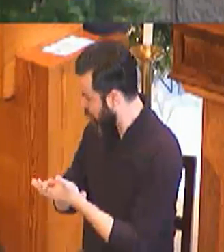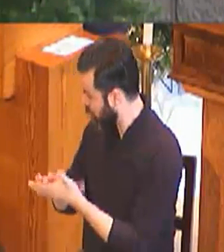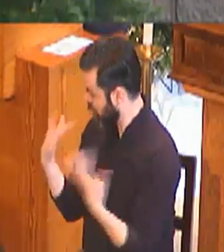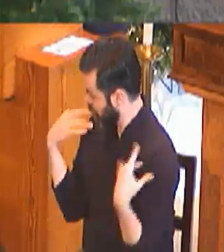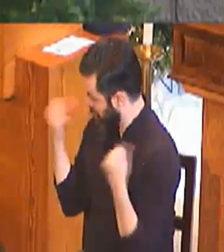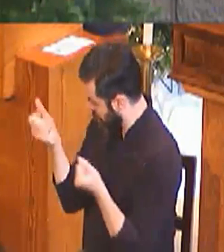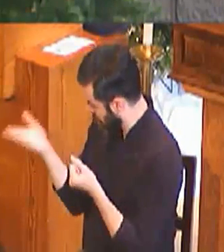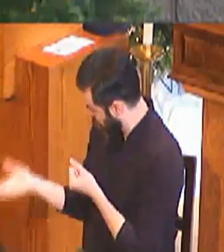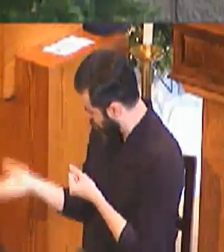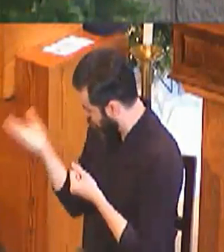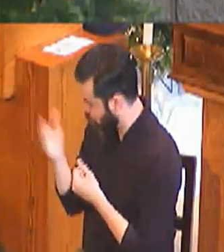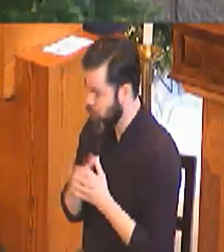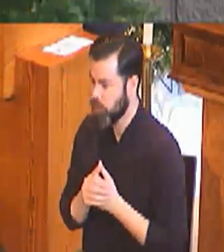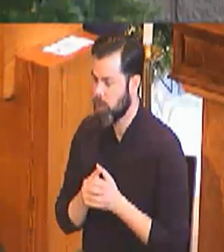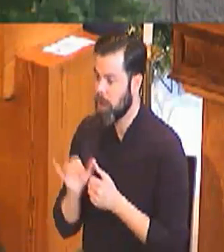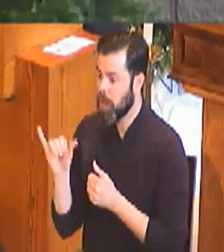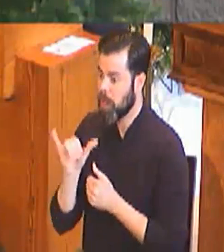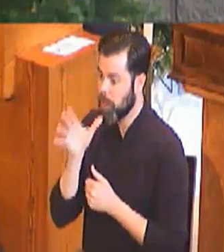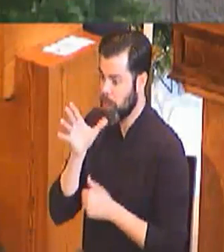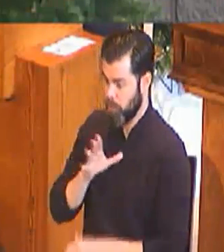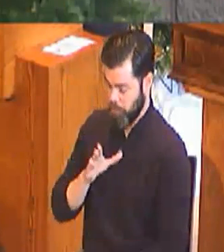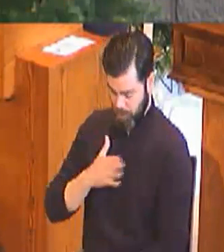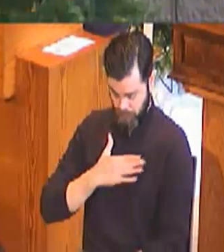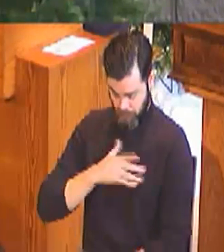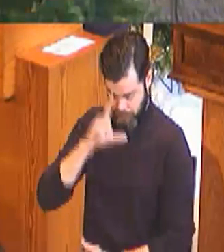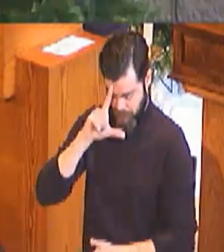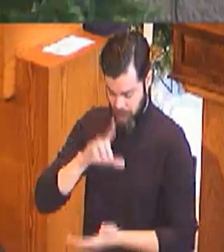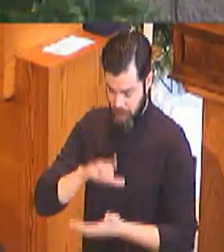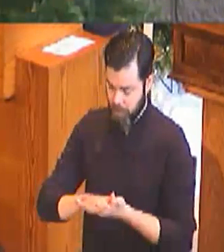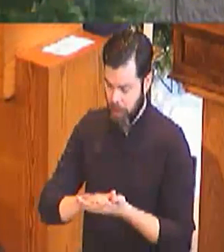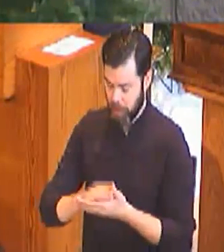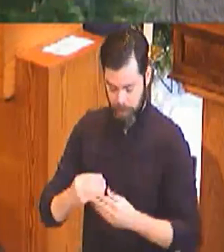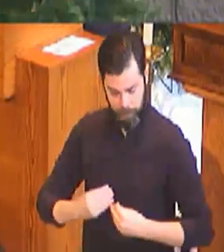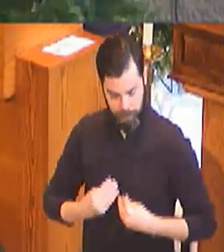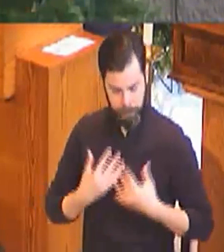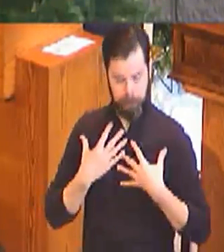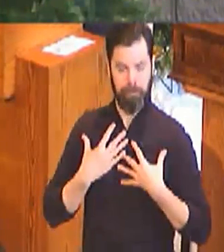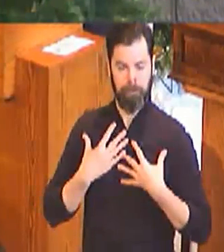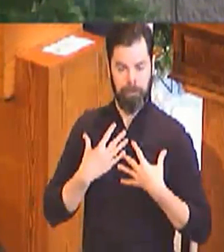Like this woman, my faith enlivens and strengthens me.